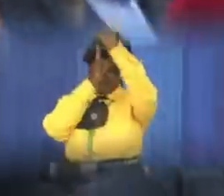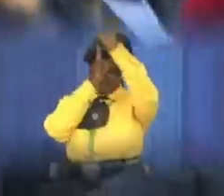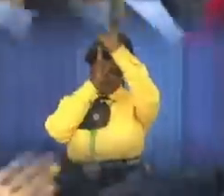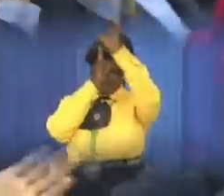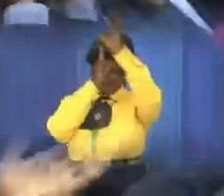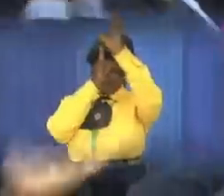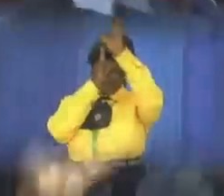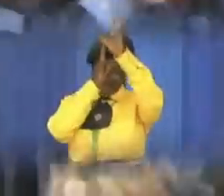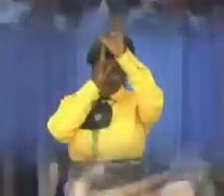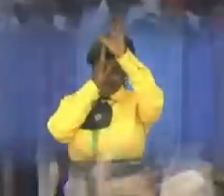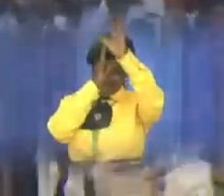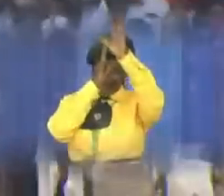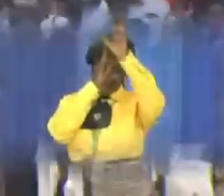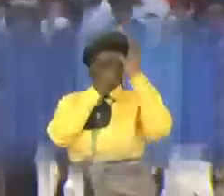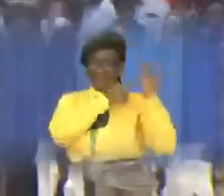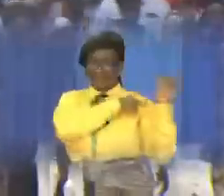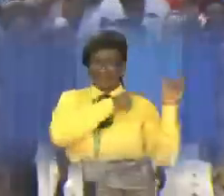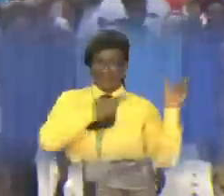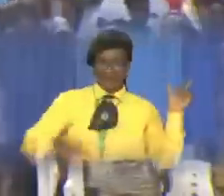Glory be to God.